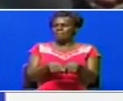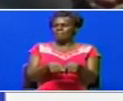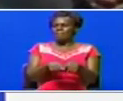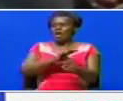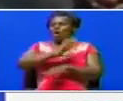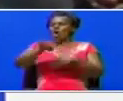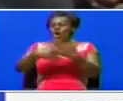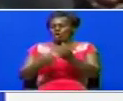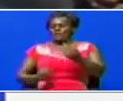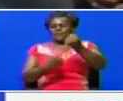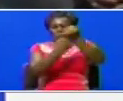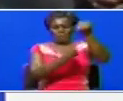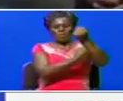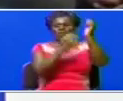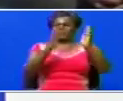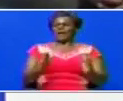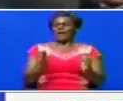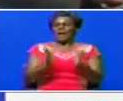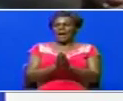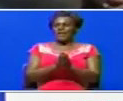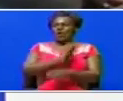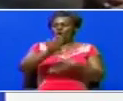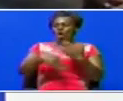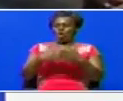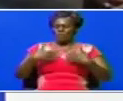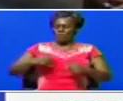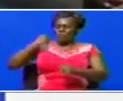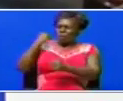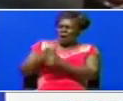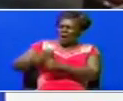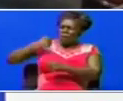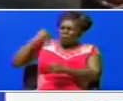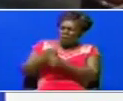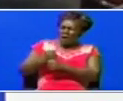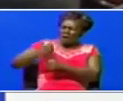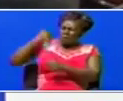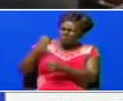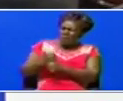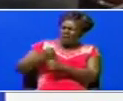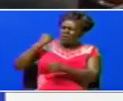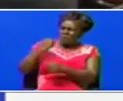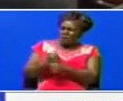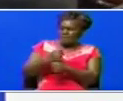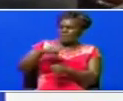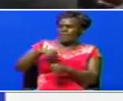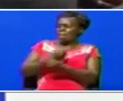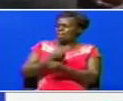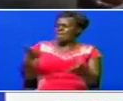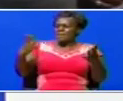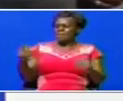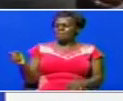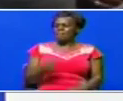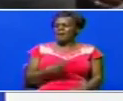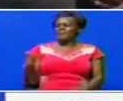all our supporters and all the people who have worked very, very, very, very hard for the last many months.